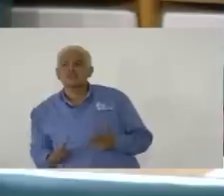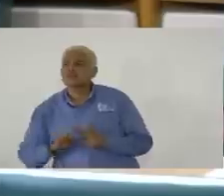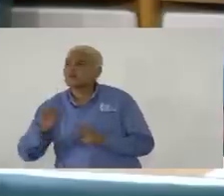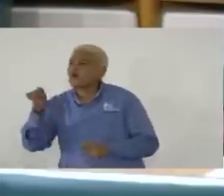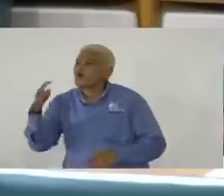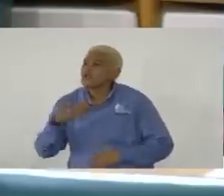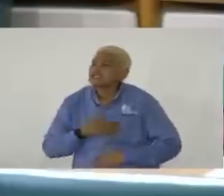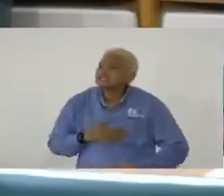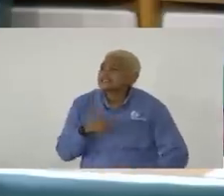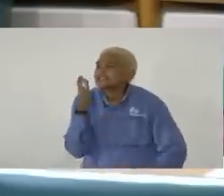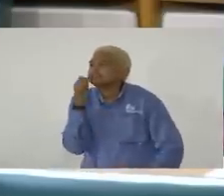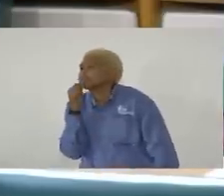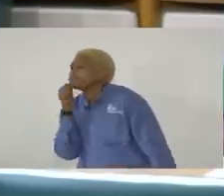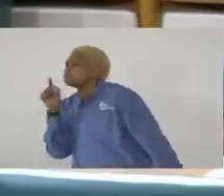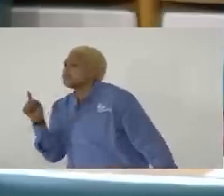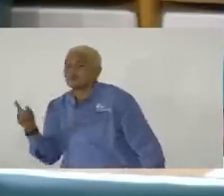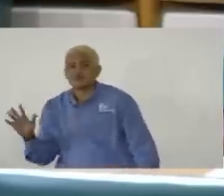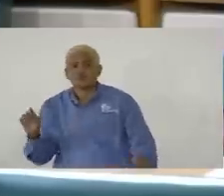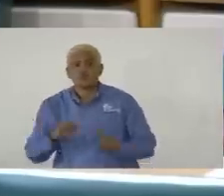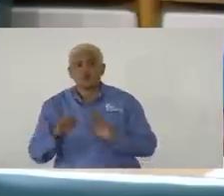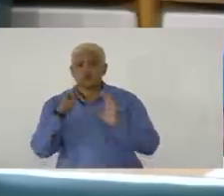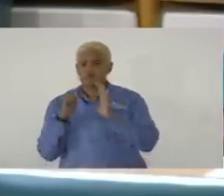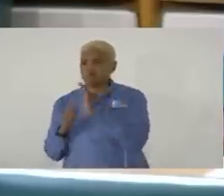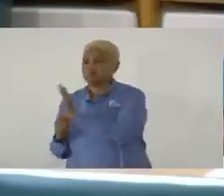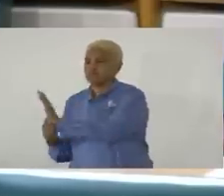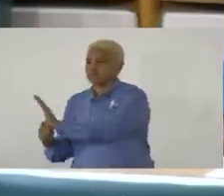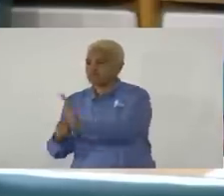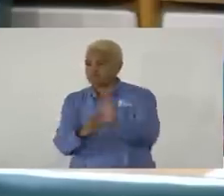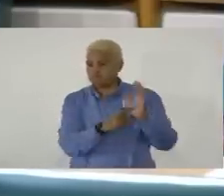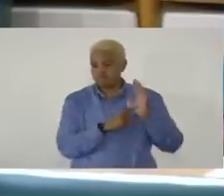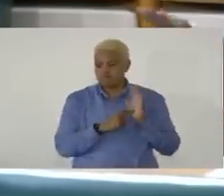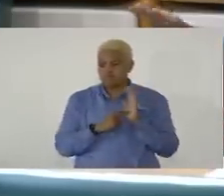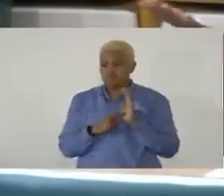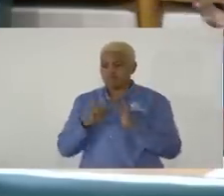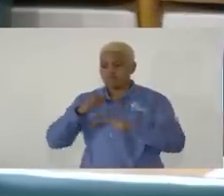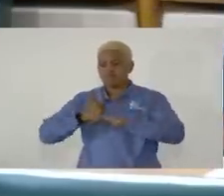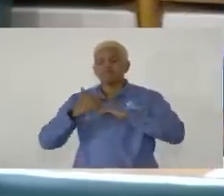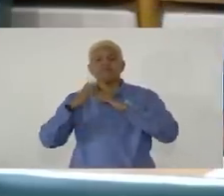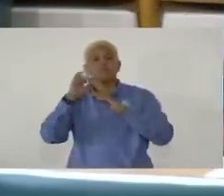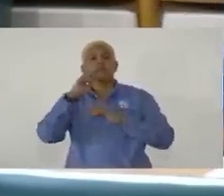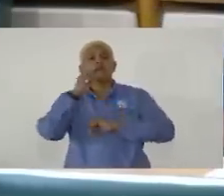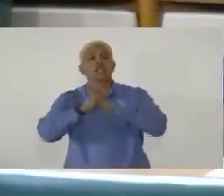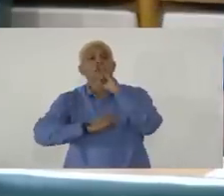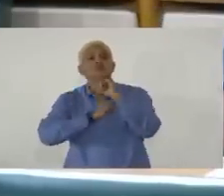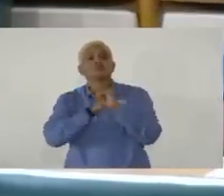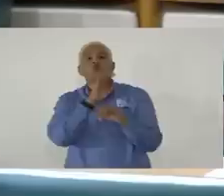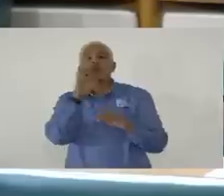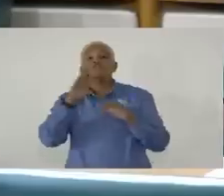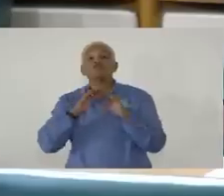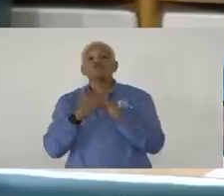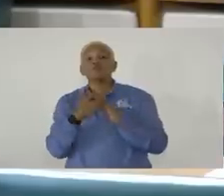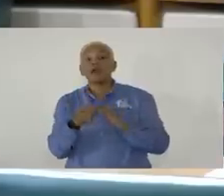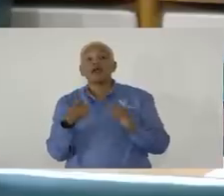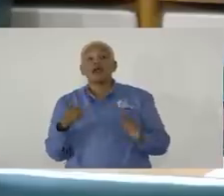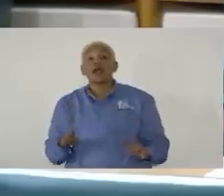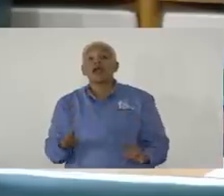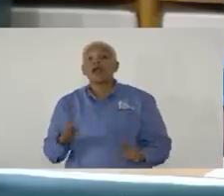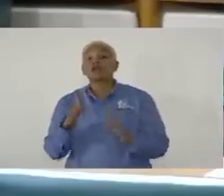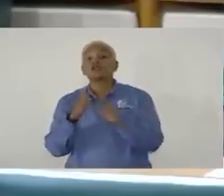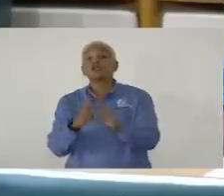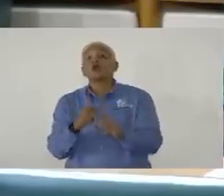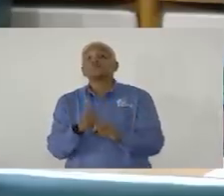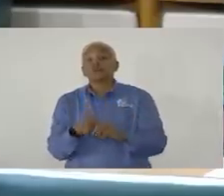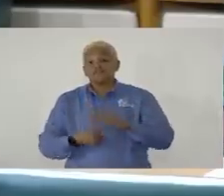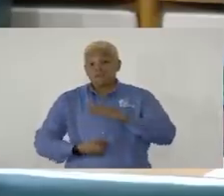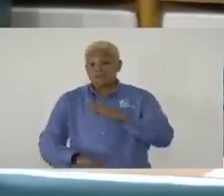and entertainment. There will be an exhibition curated by the Institute of Jamaica, dubbed Birth